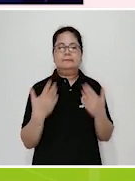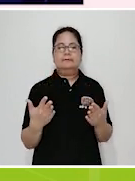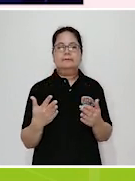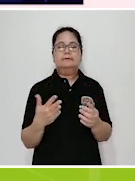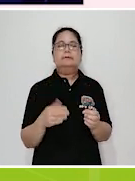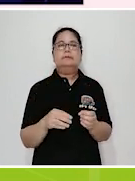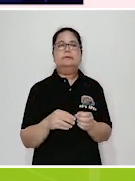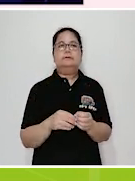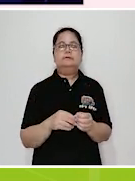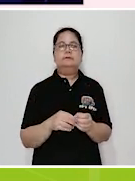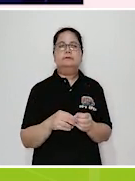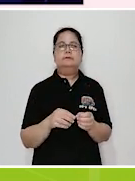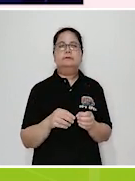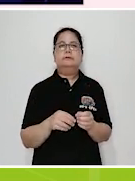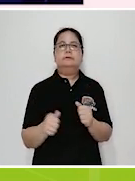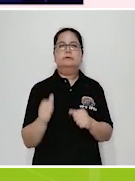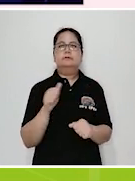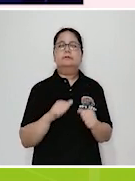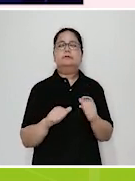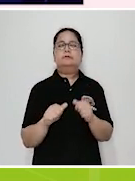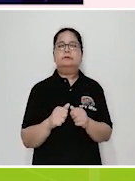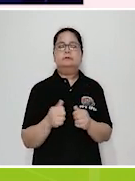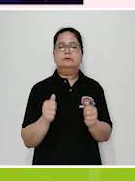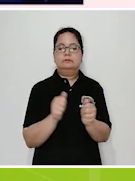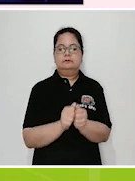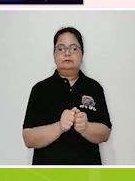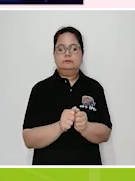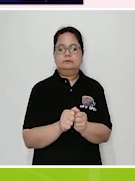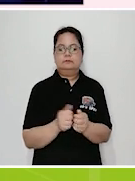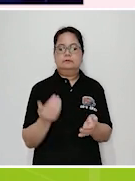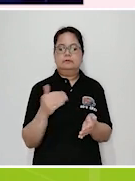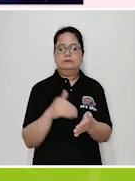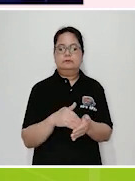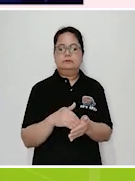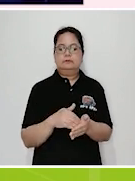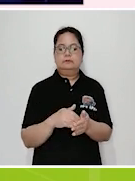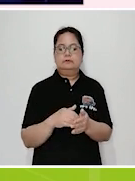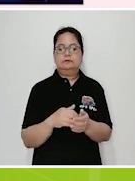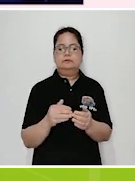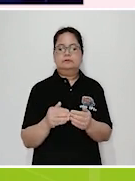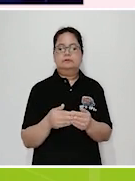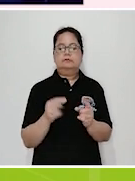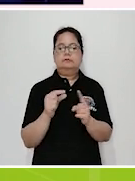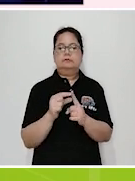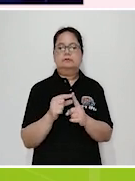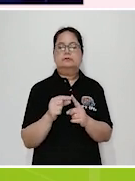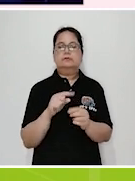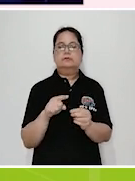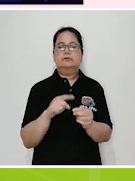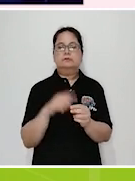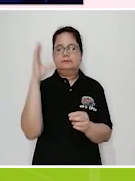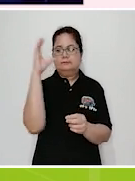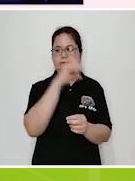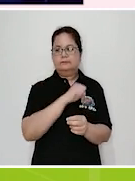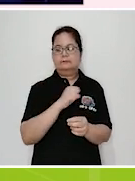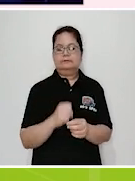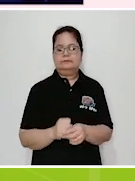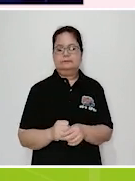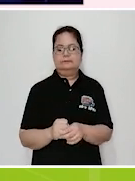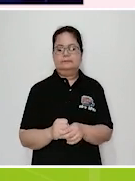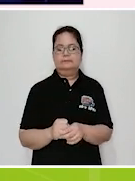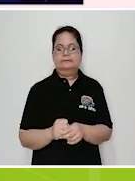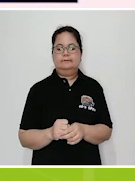interacted with me. Again, please keep these simple words of mine regarding predictions.